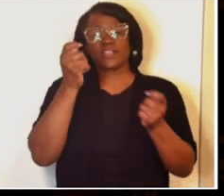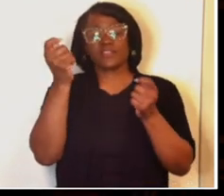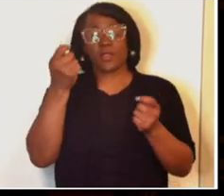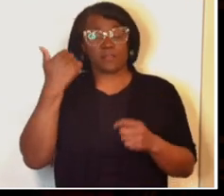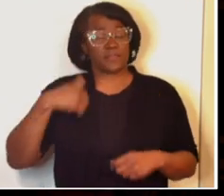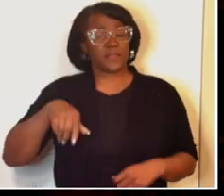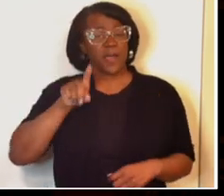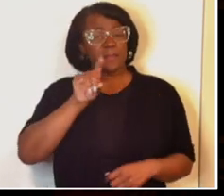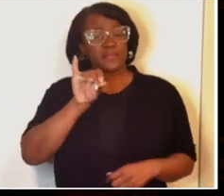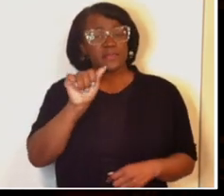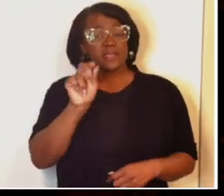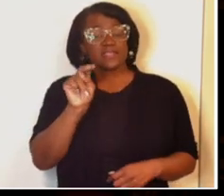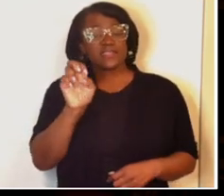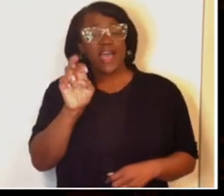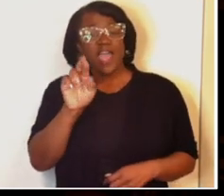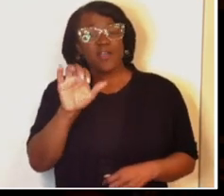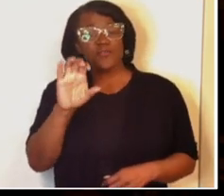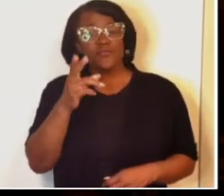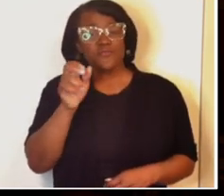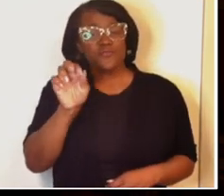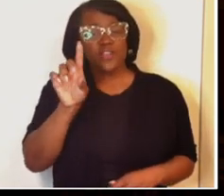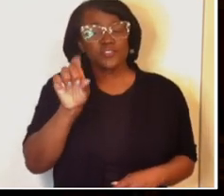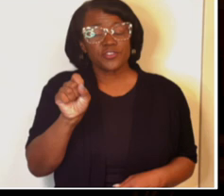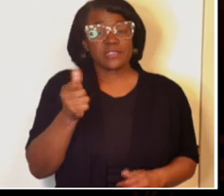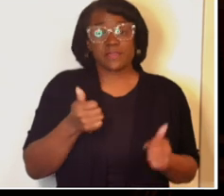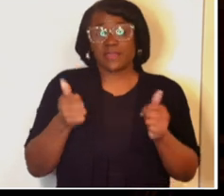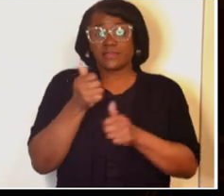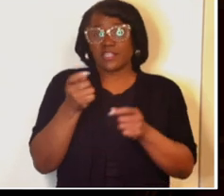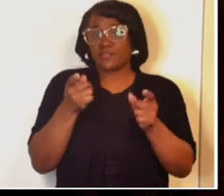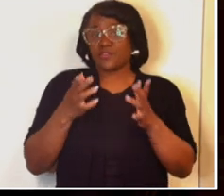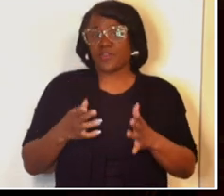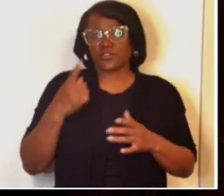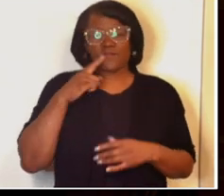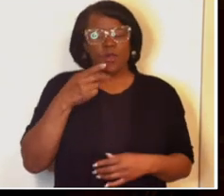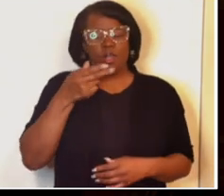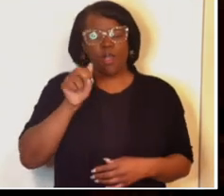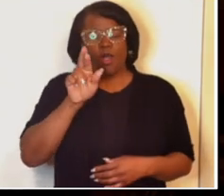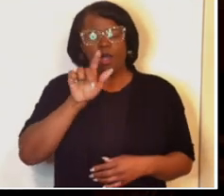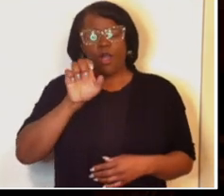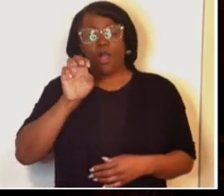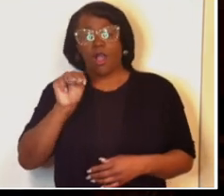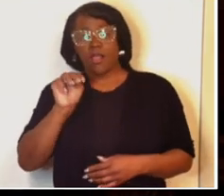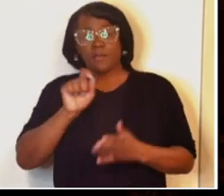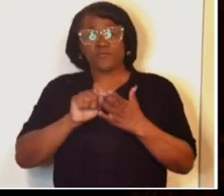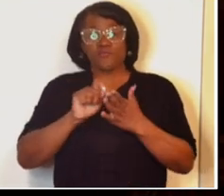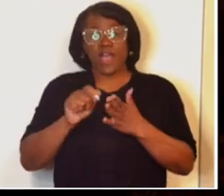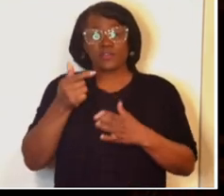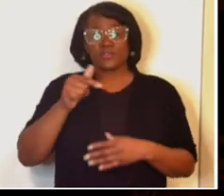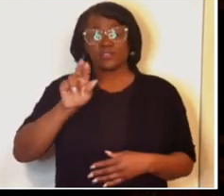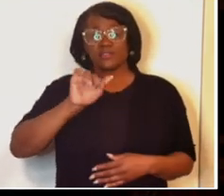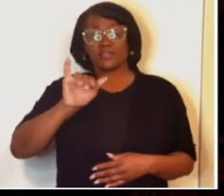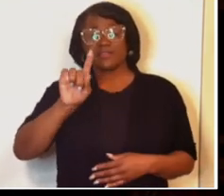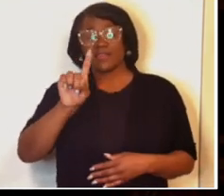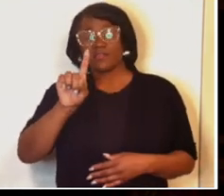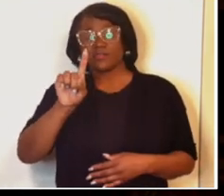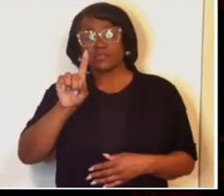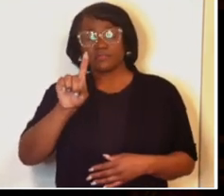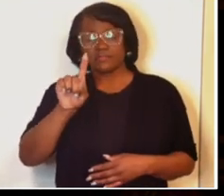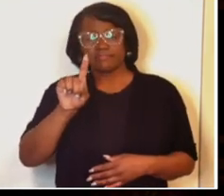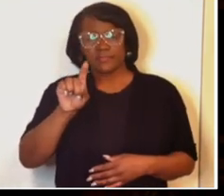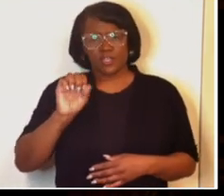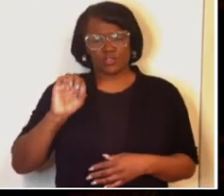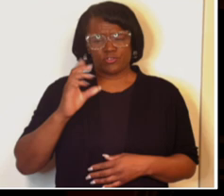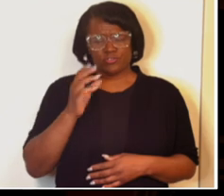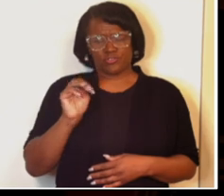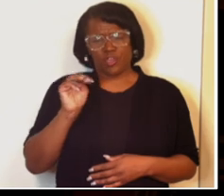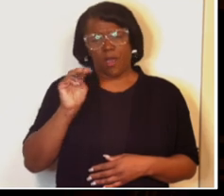Richards, the Executive Director of the Harlem Writers Guild. The Schomburg has been an incredible partner and supporter